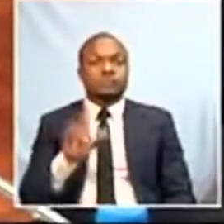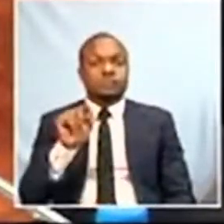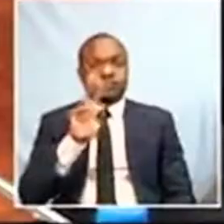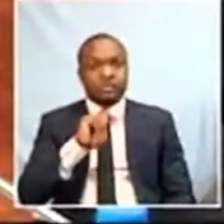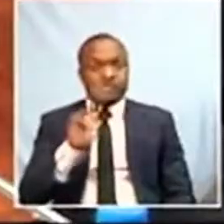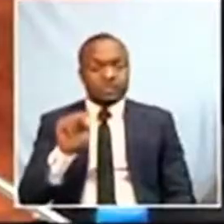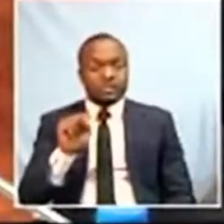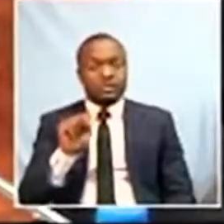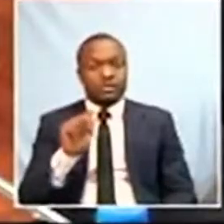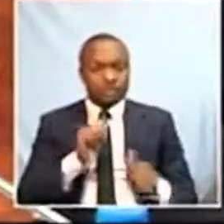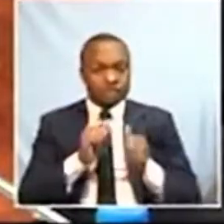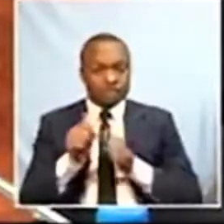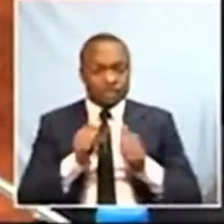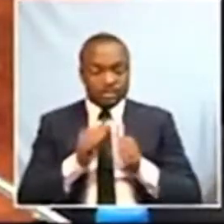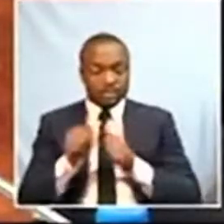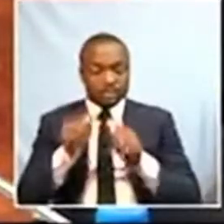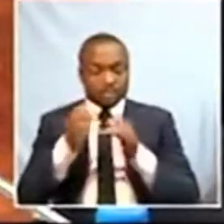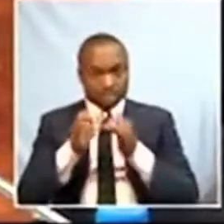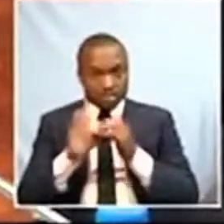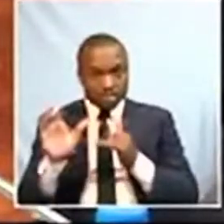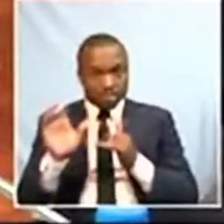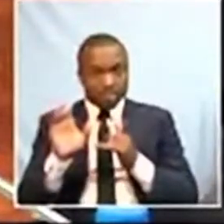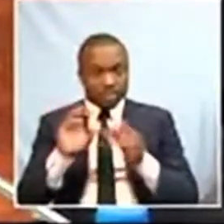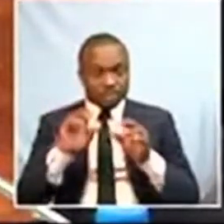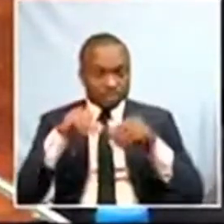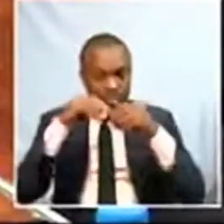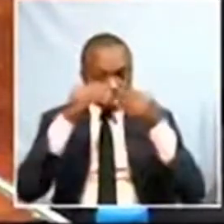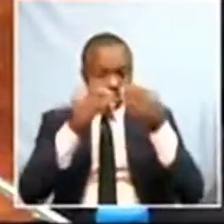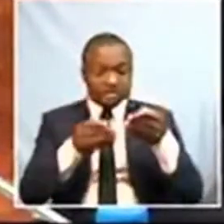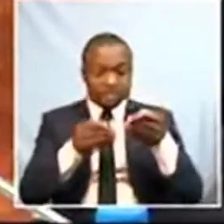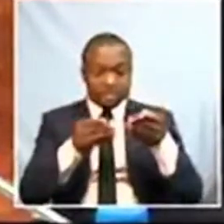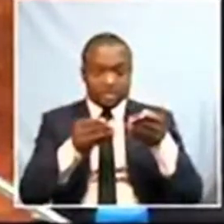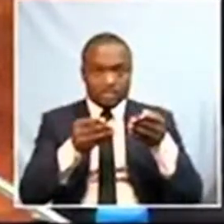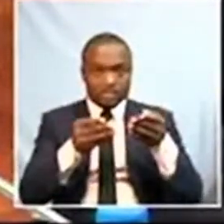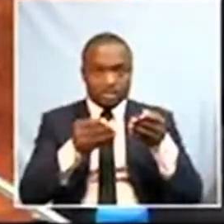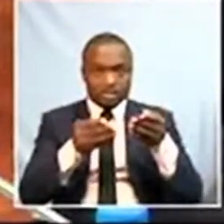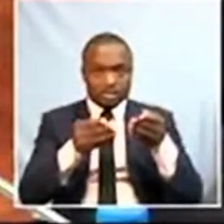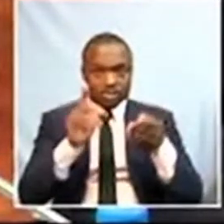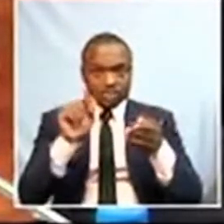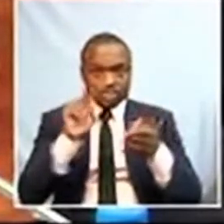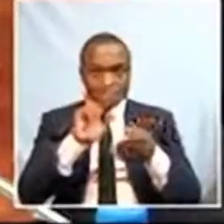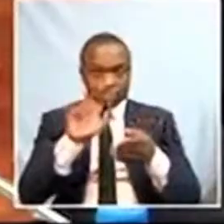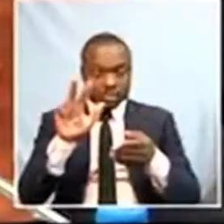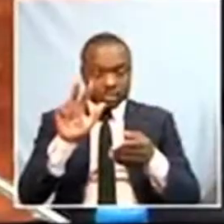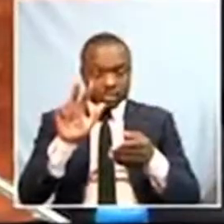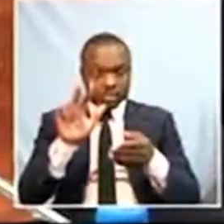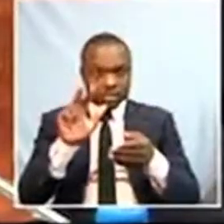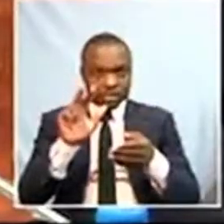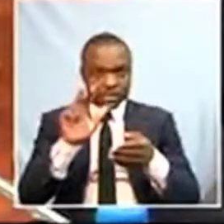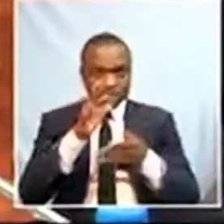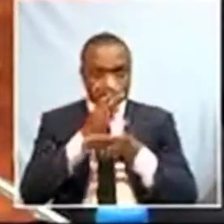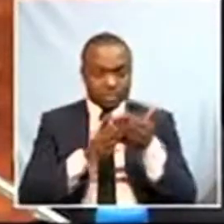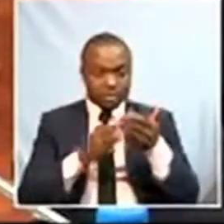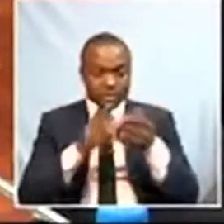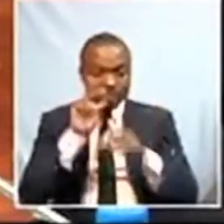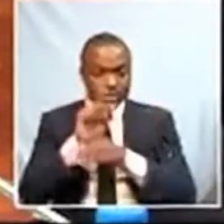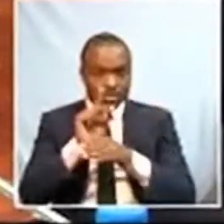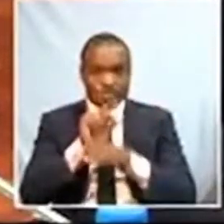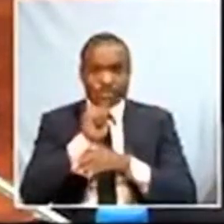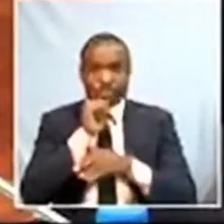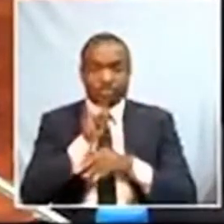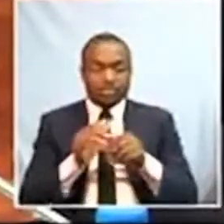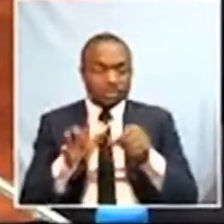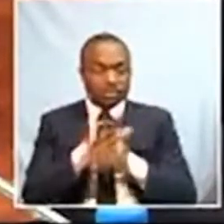2022 administrative component was spilled over to 2023 as some of the projects were not